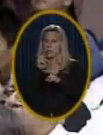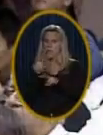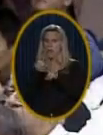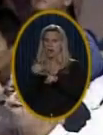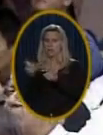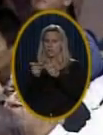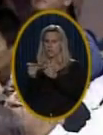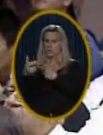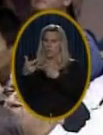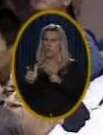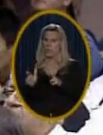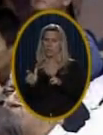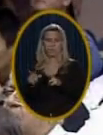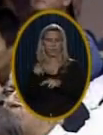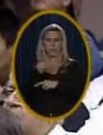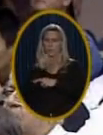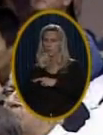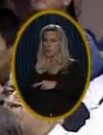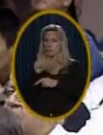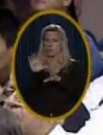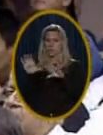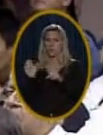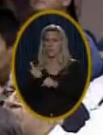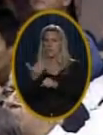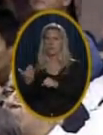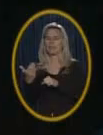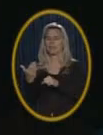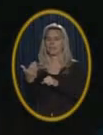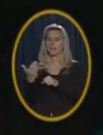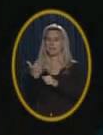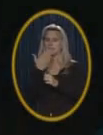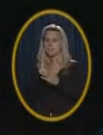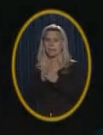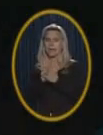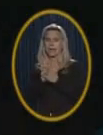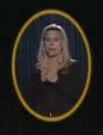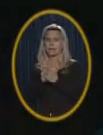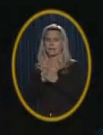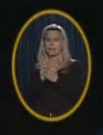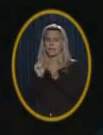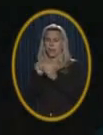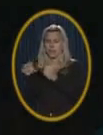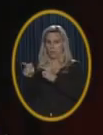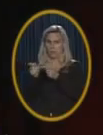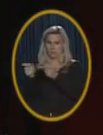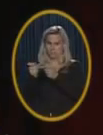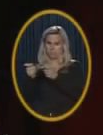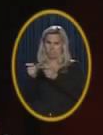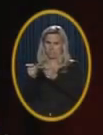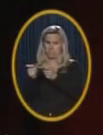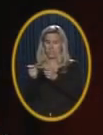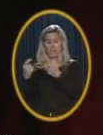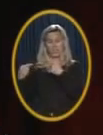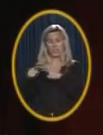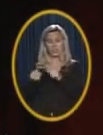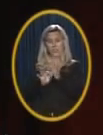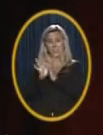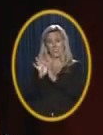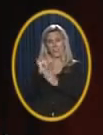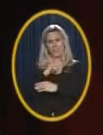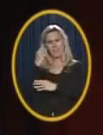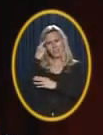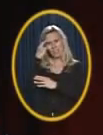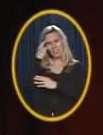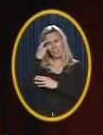mean, you didn't dare do anything untowards. In fact, during the count, I guess it was part of